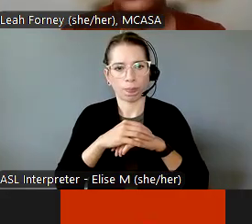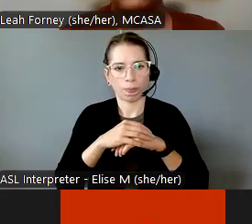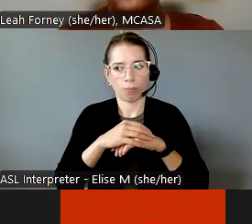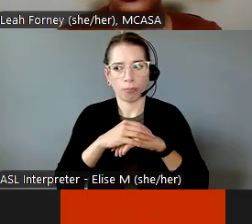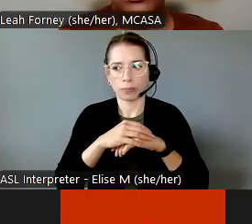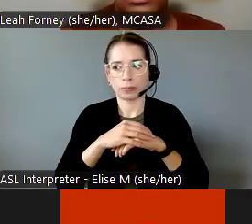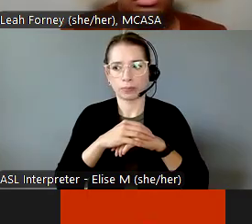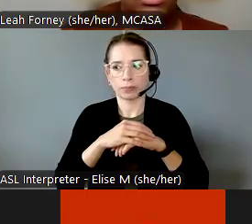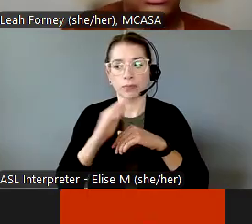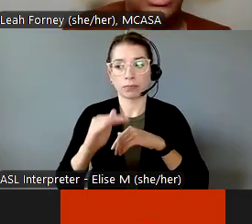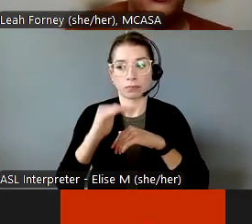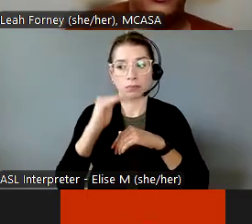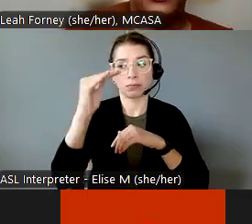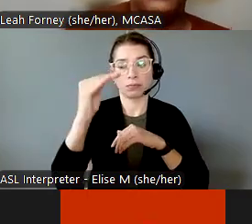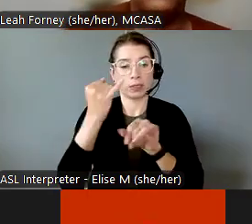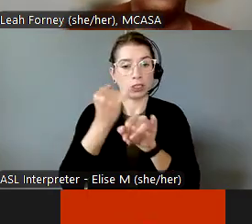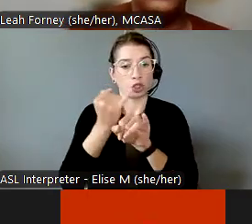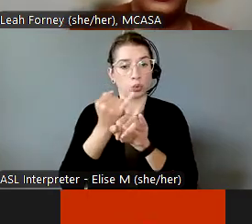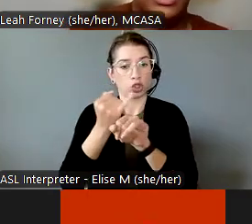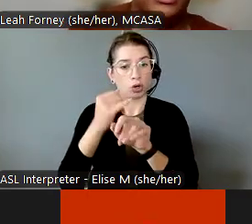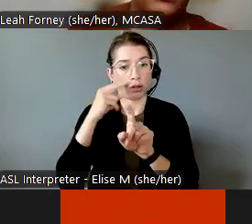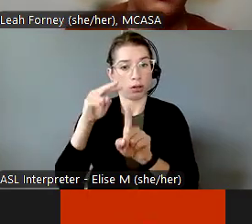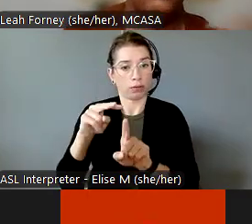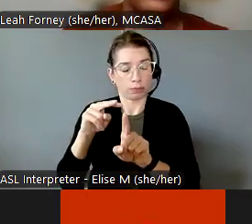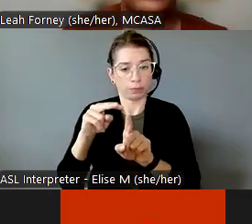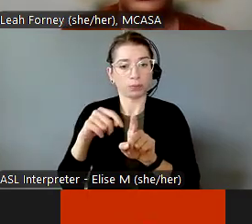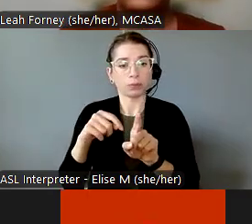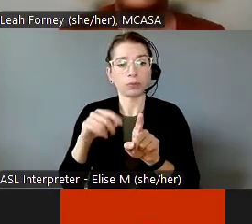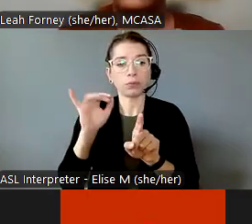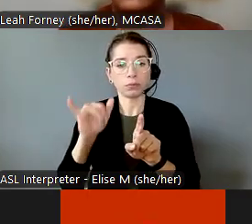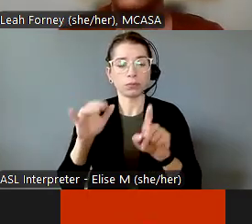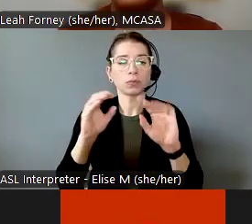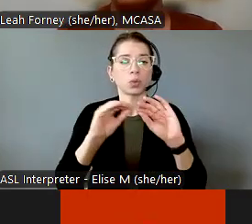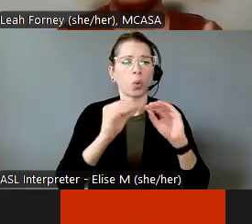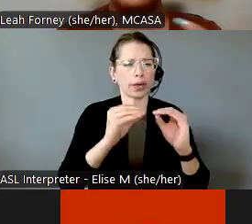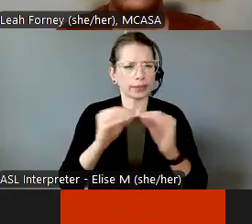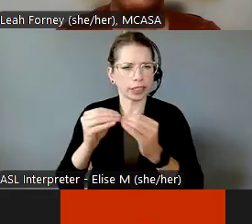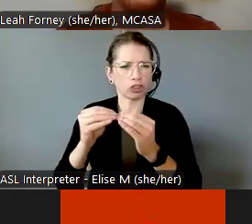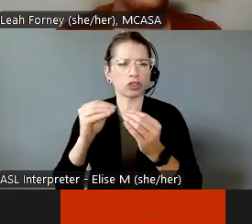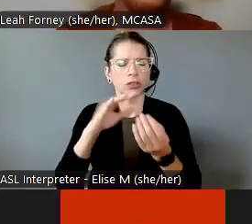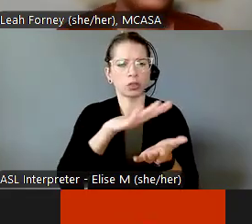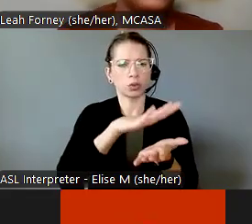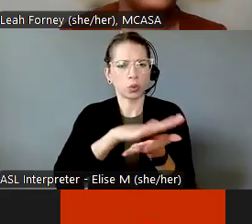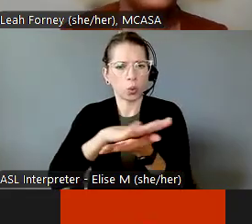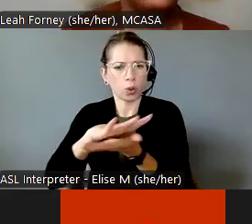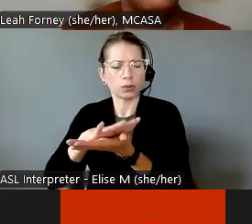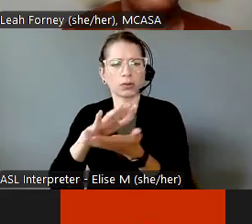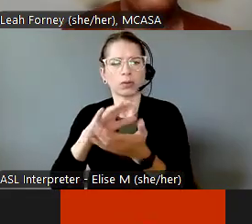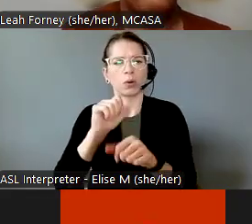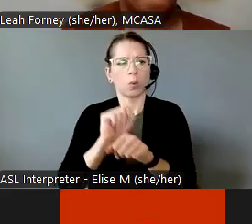From institutional standpoint, we're looking at our organizations and our schools and our